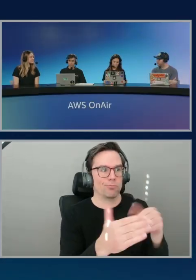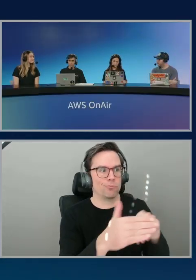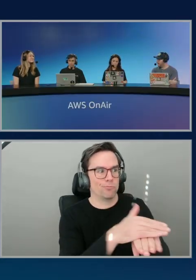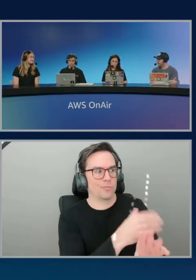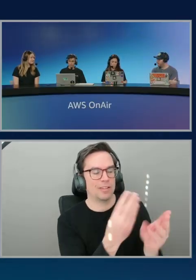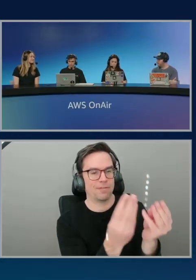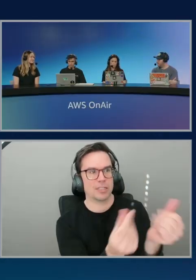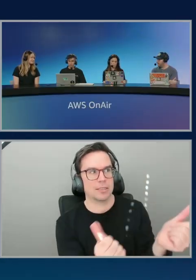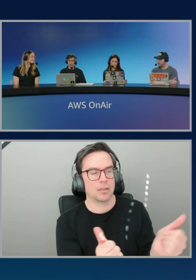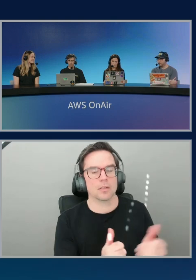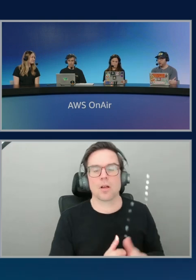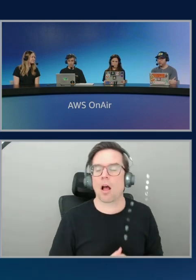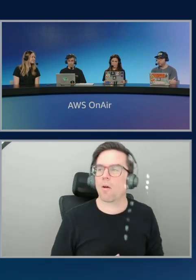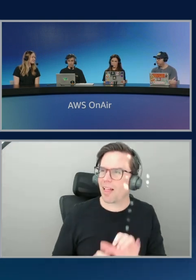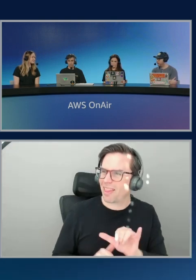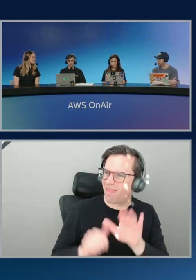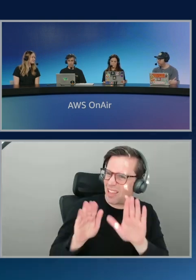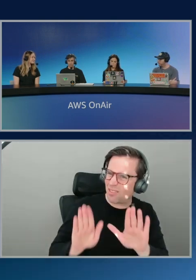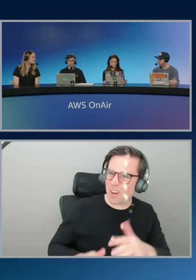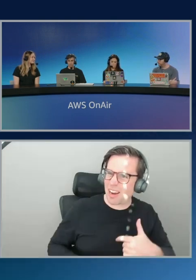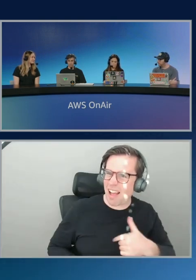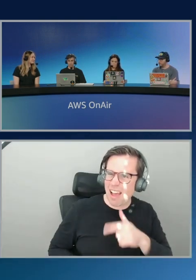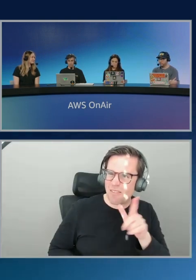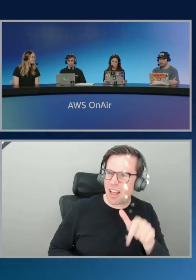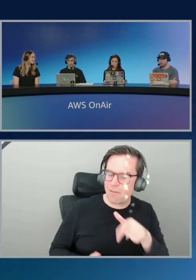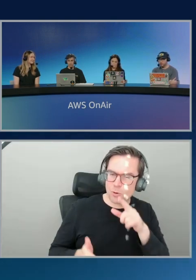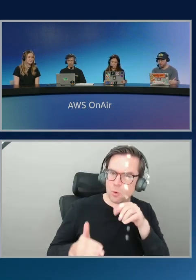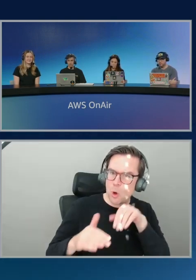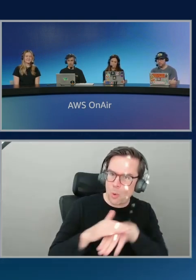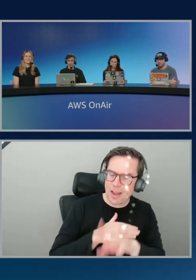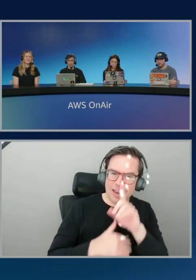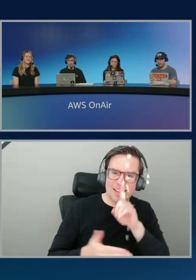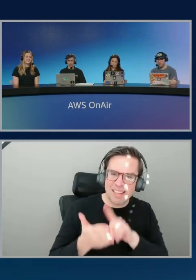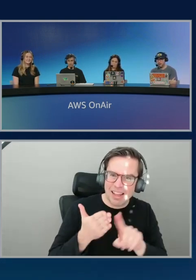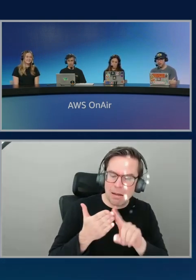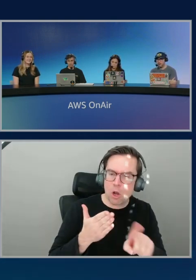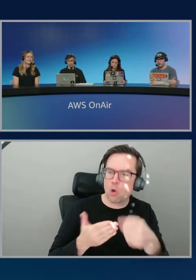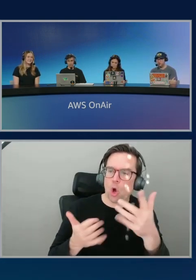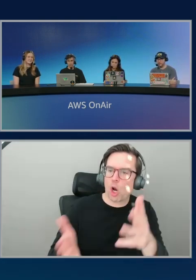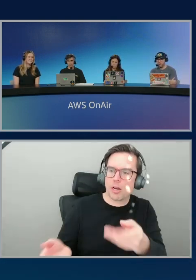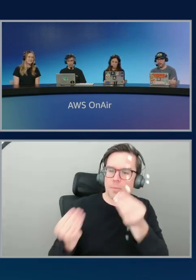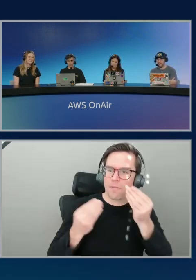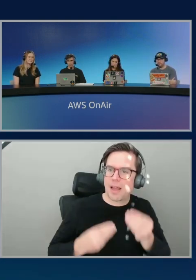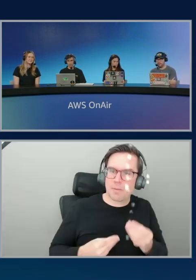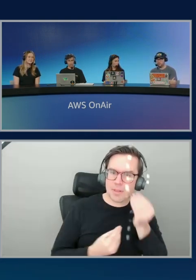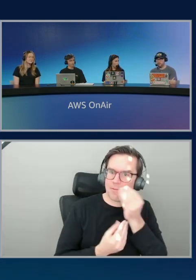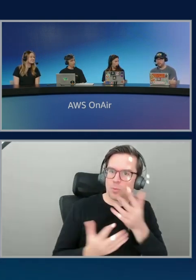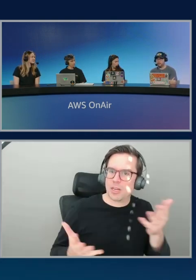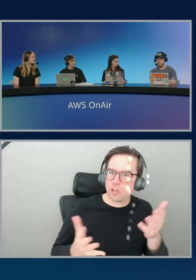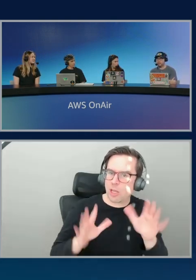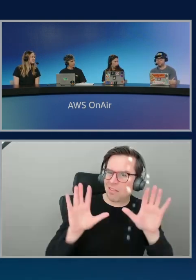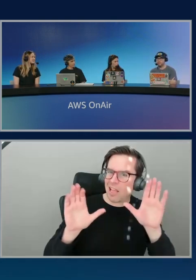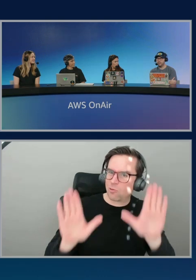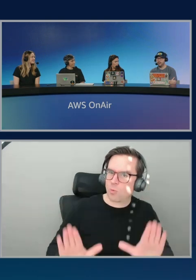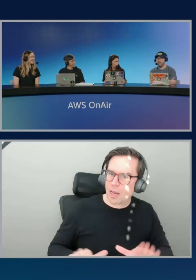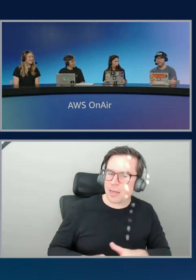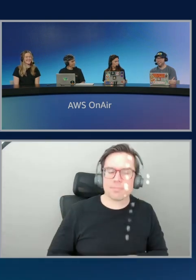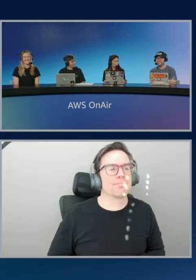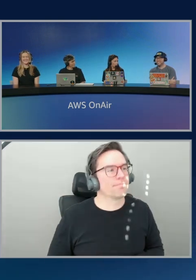and figure out. You're already providing me with that information. That's wonderful. Absolutely. Okay, great. I'm glad I brought that up,